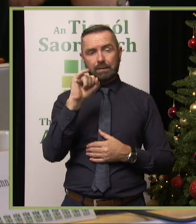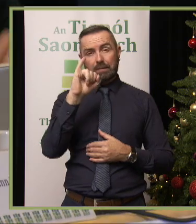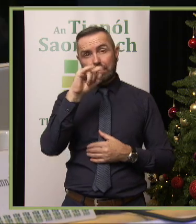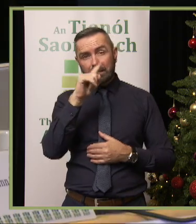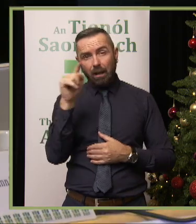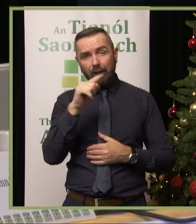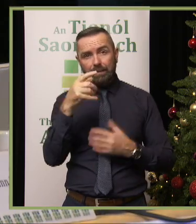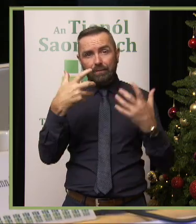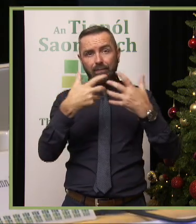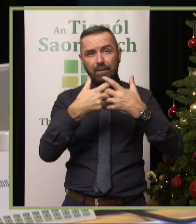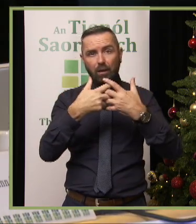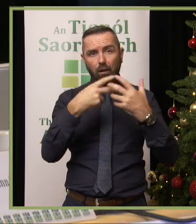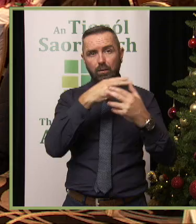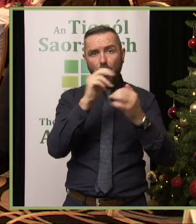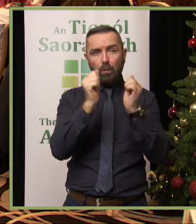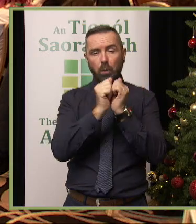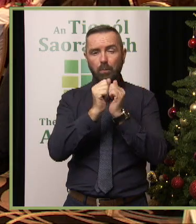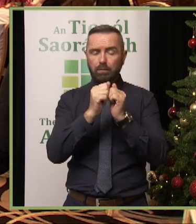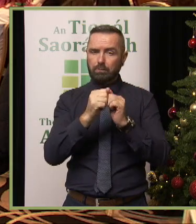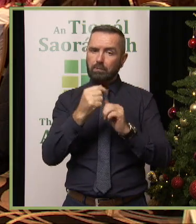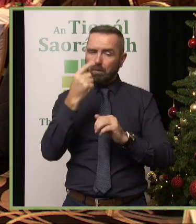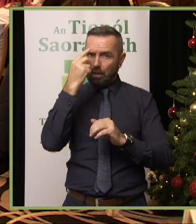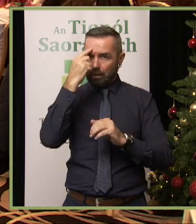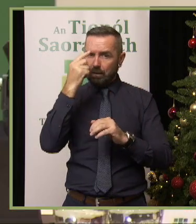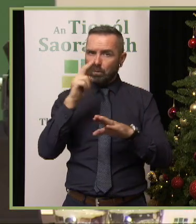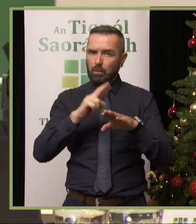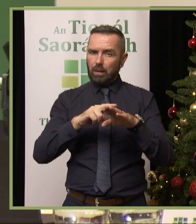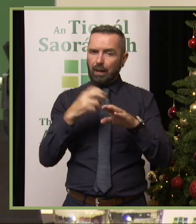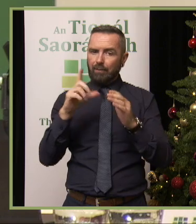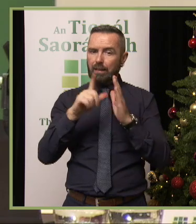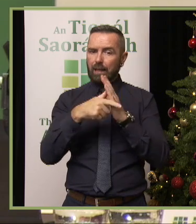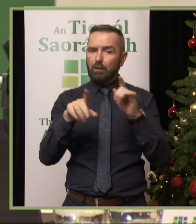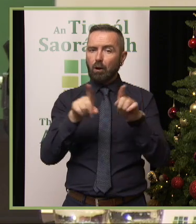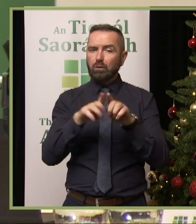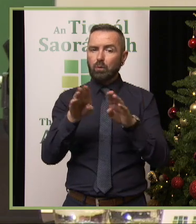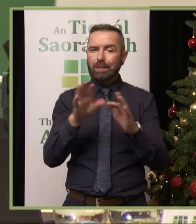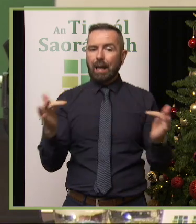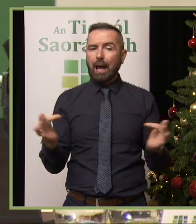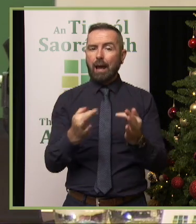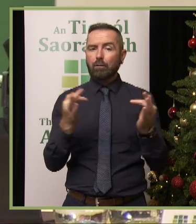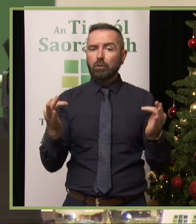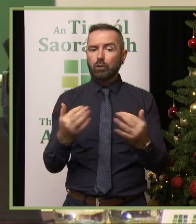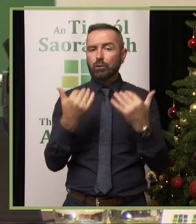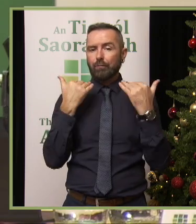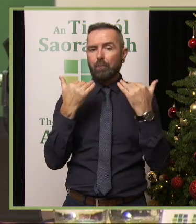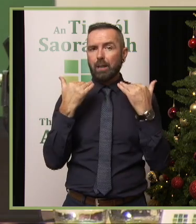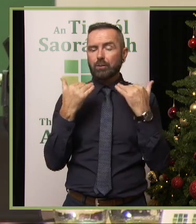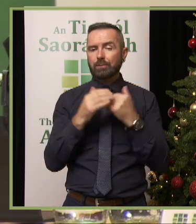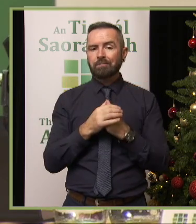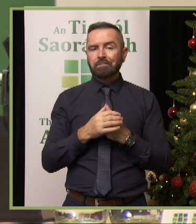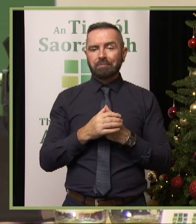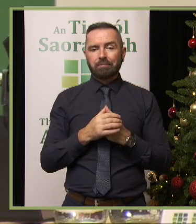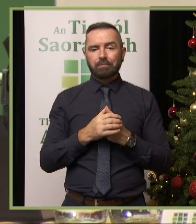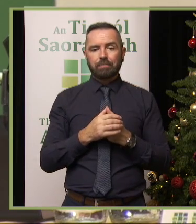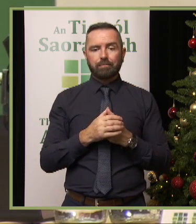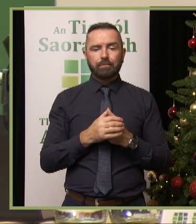in, I think we have it, and I'll check now in a minute, I think we have it later in terms of agriculture stuff. If with the